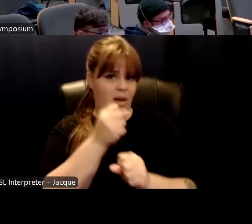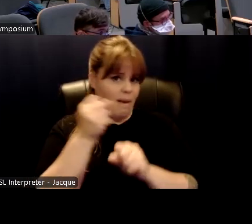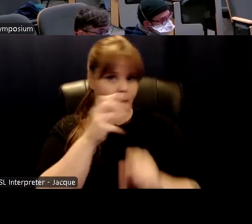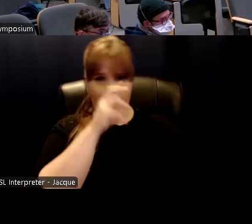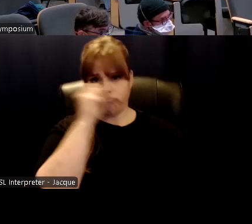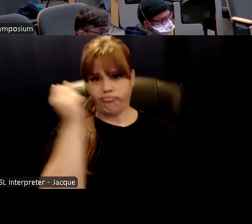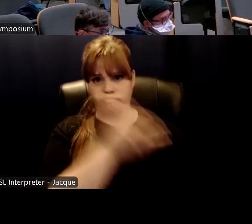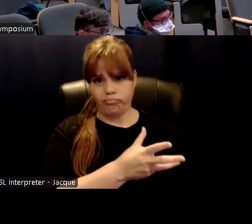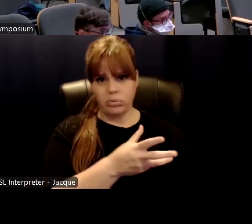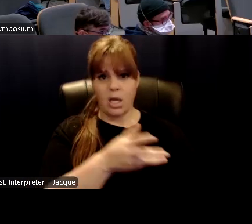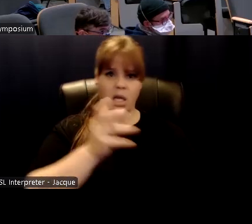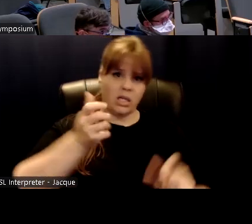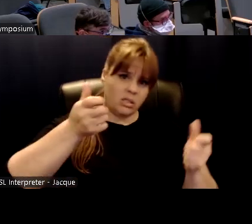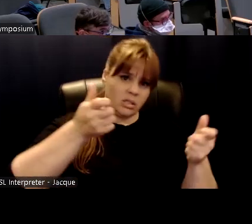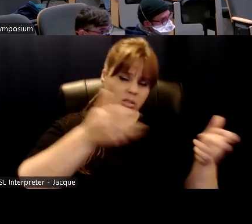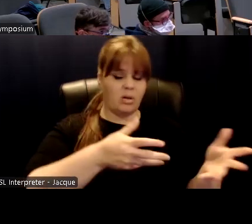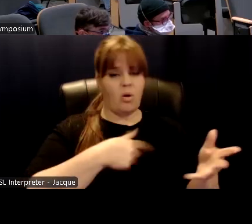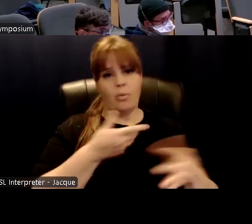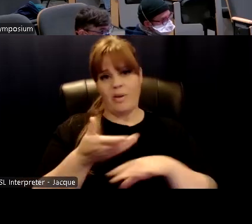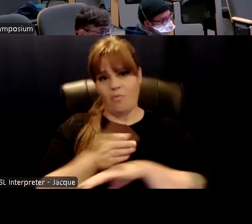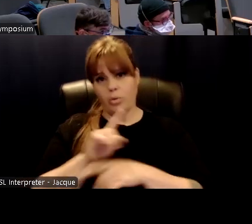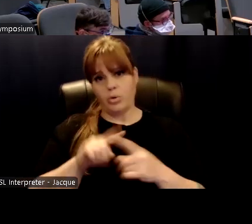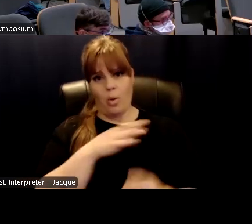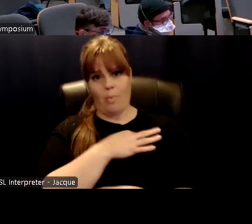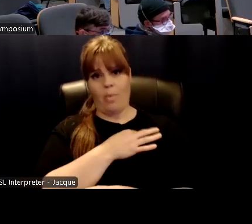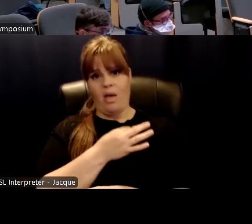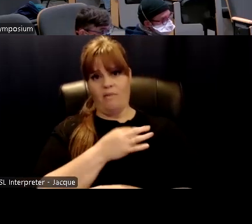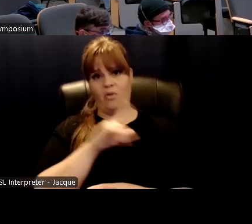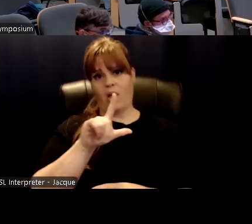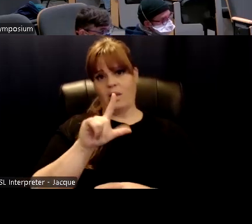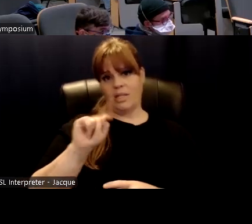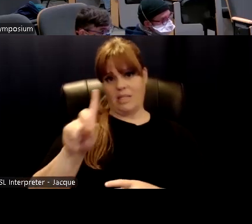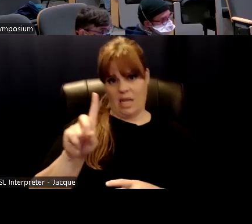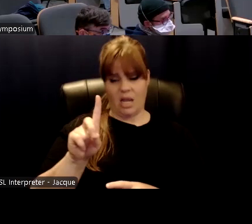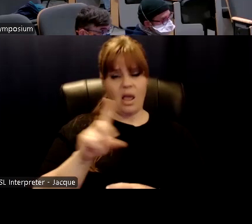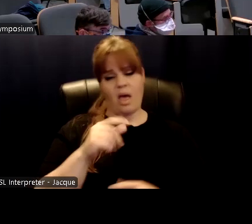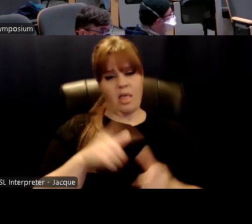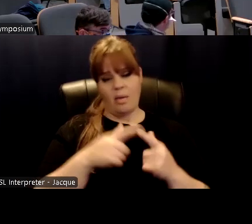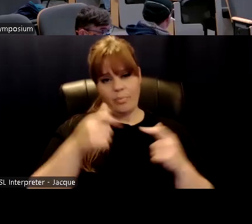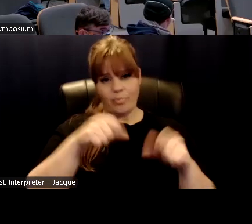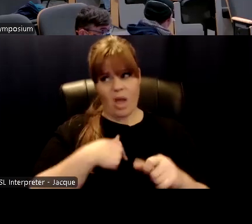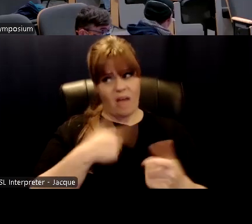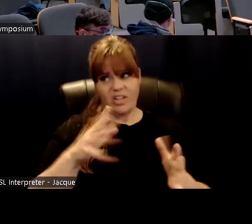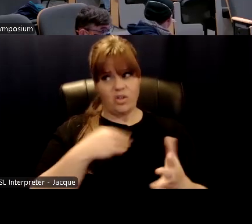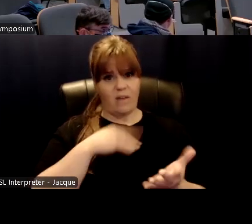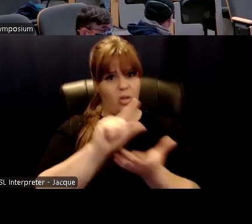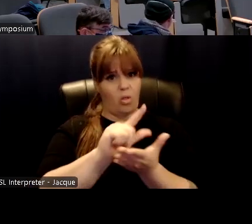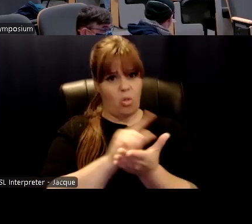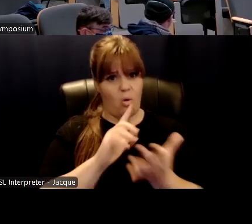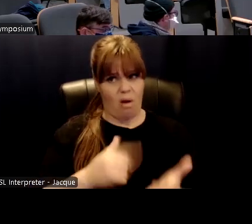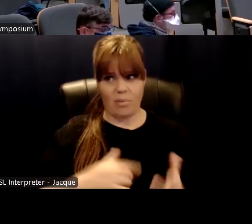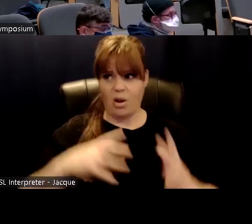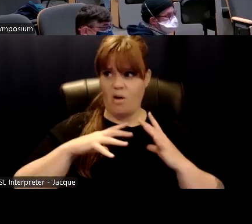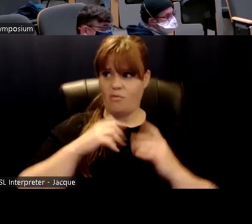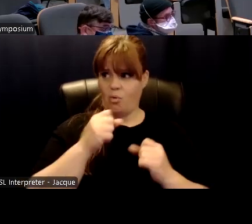go, we're being forced to apply for LTD and then getting denied. I have a lawyer. I've been off work now for 3